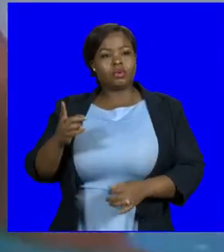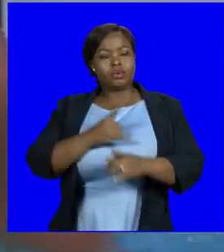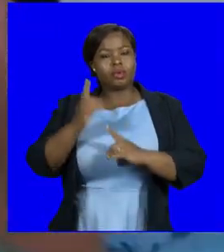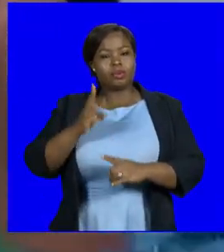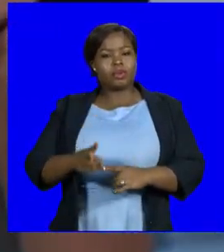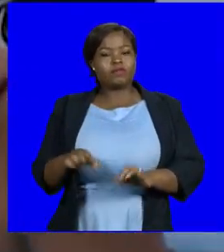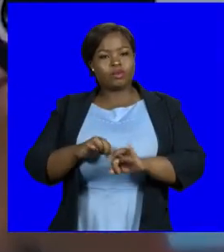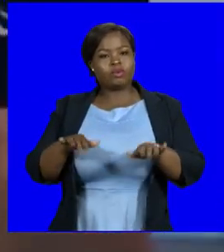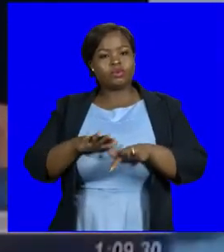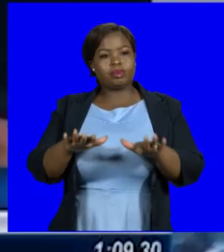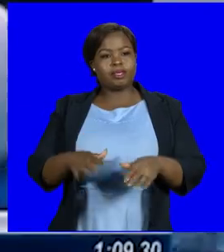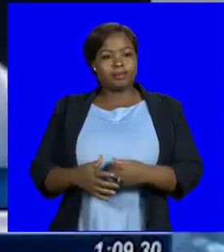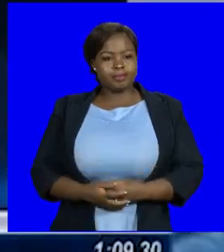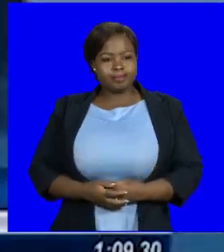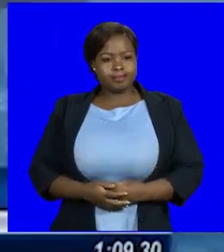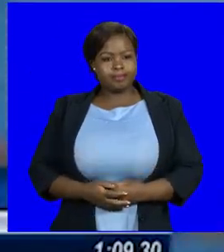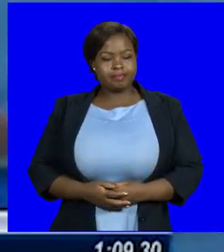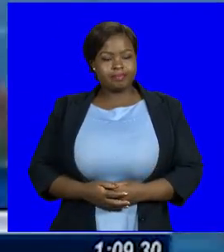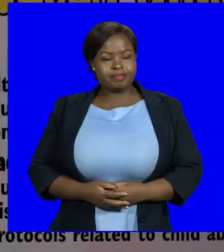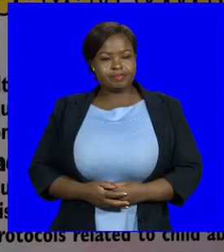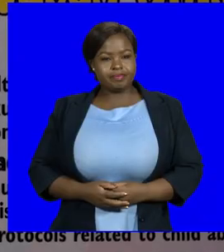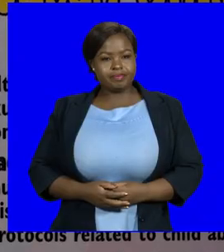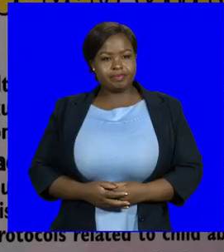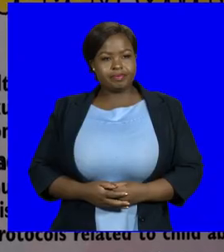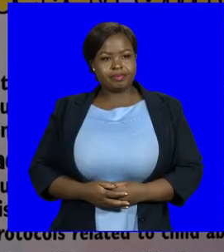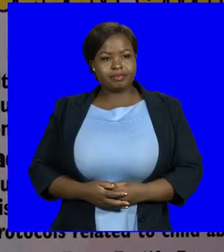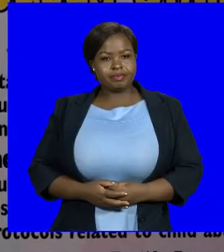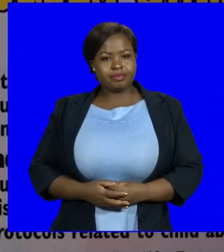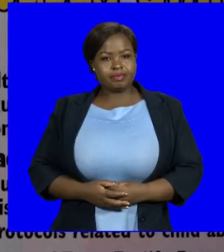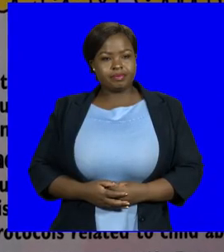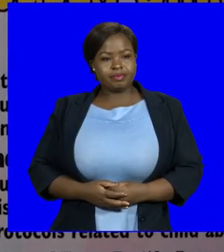open lake swimming in the country. Malane Hlekan for Soweto TV Sports, Rosebank.